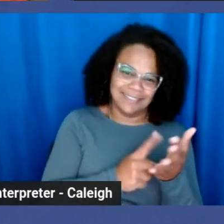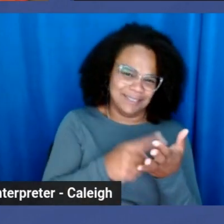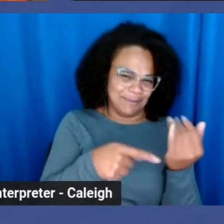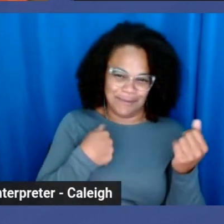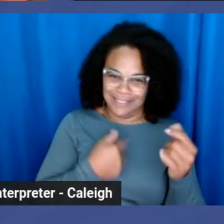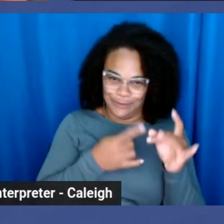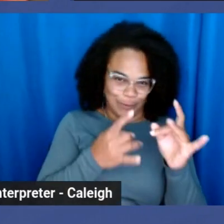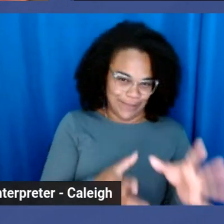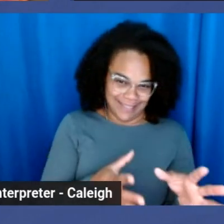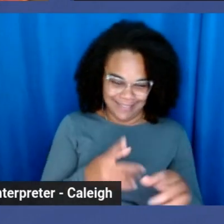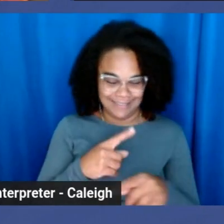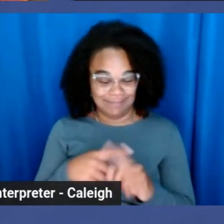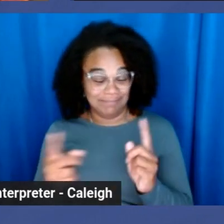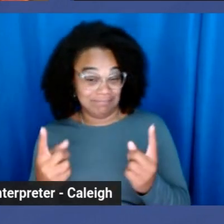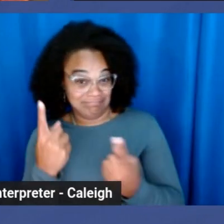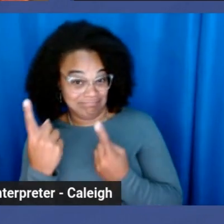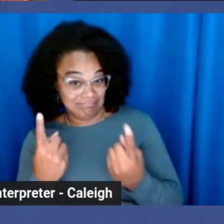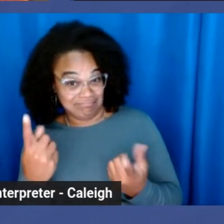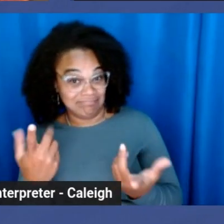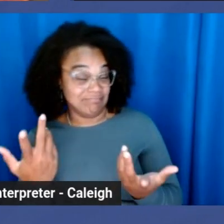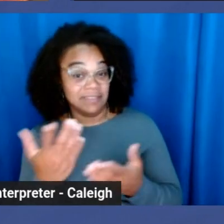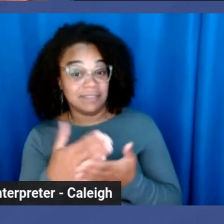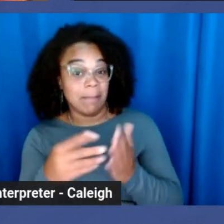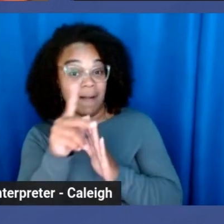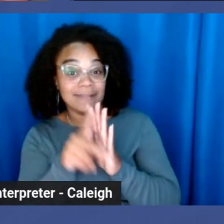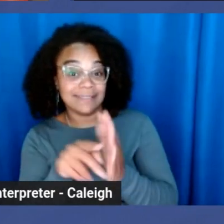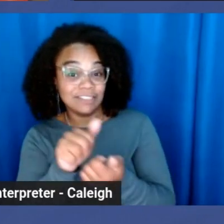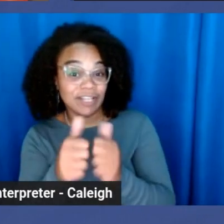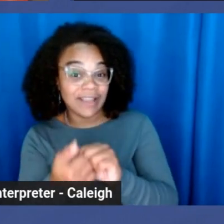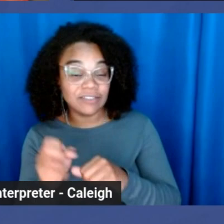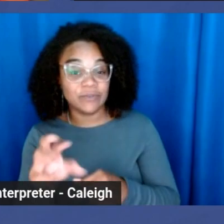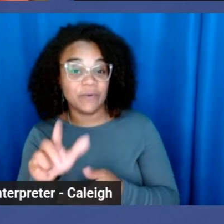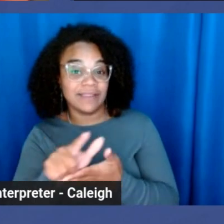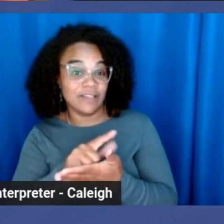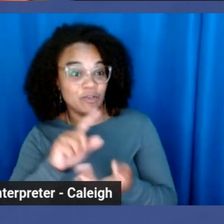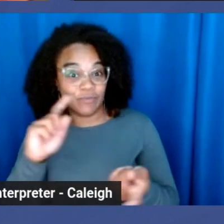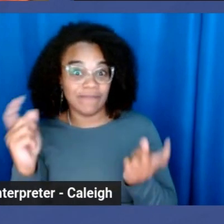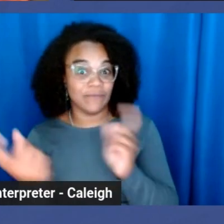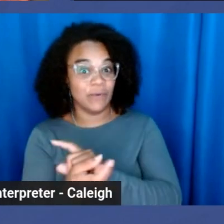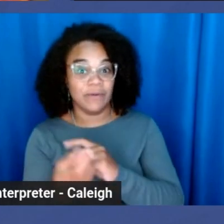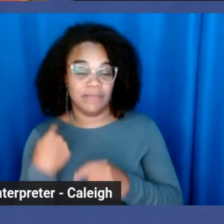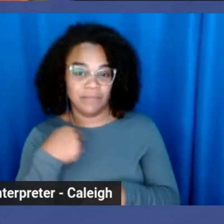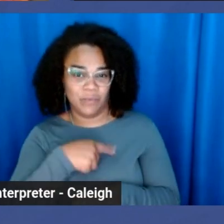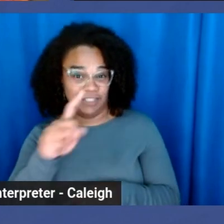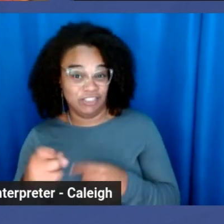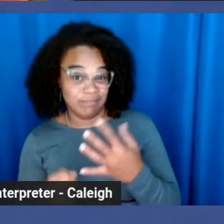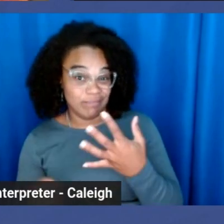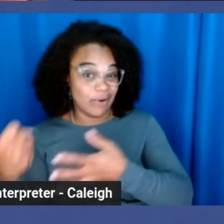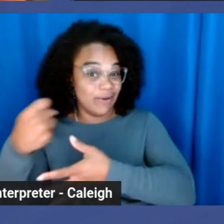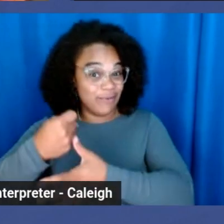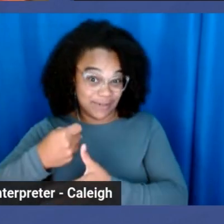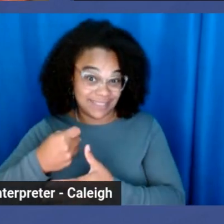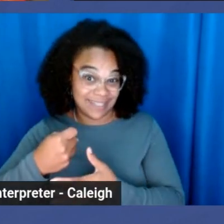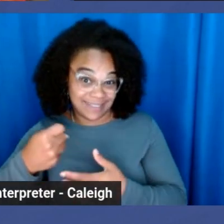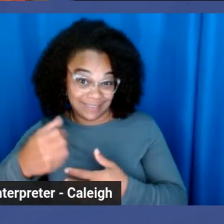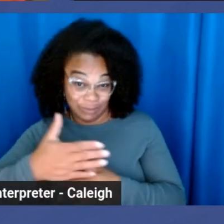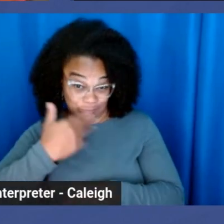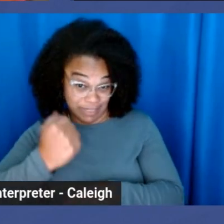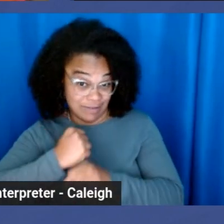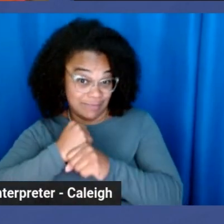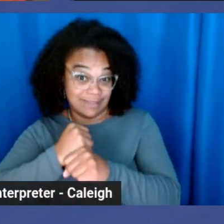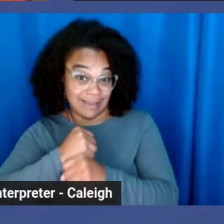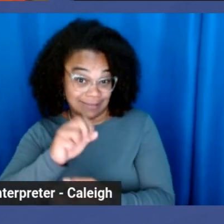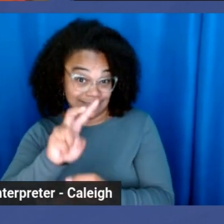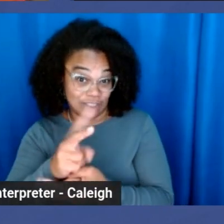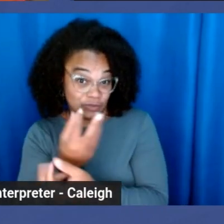like, but I wonder if there are policy changes or legal reforms that we should prioritize to better protect our sexual freedom